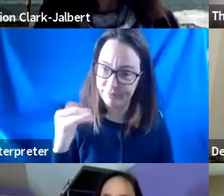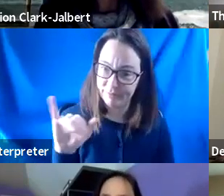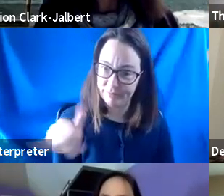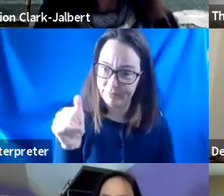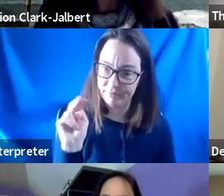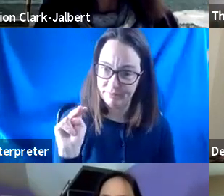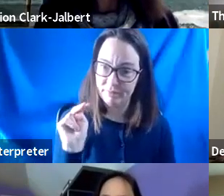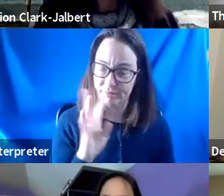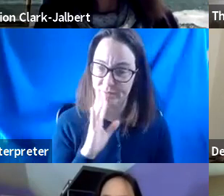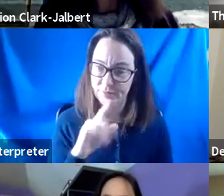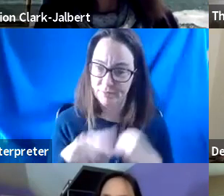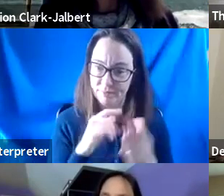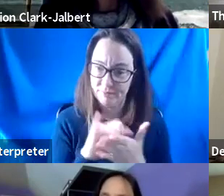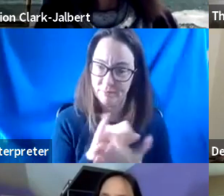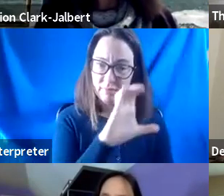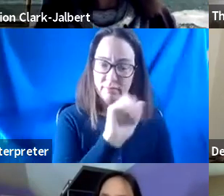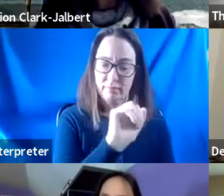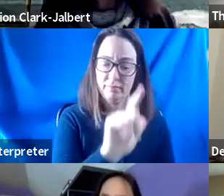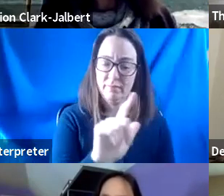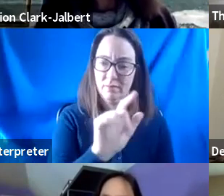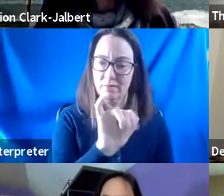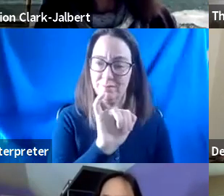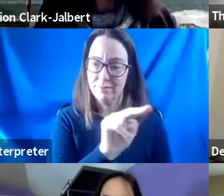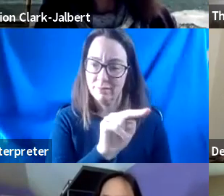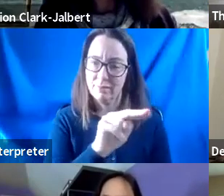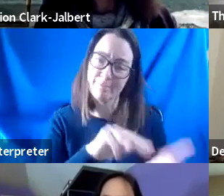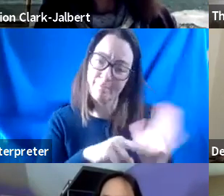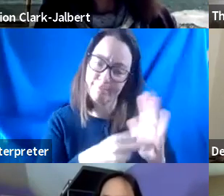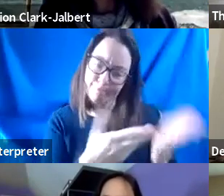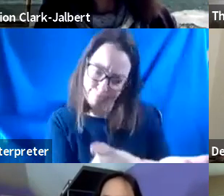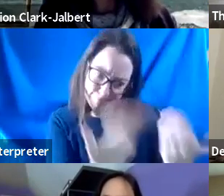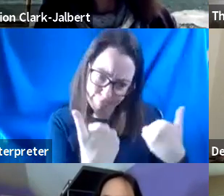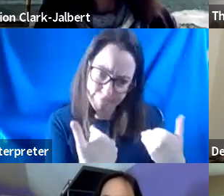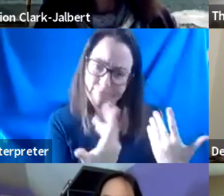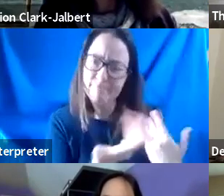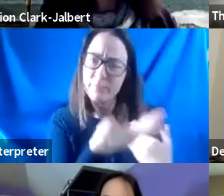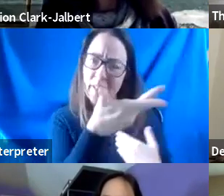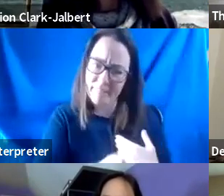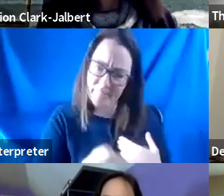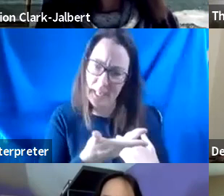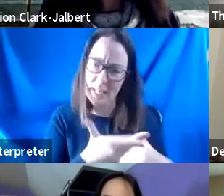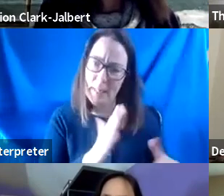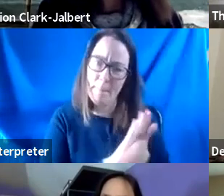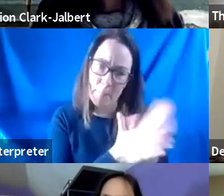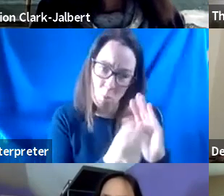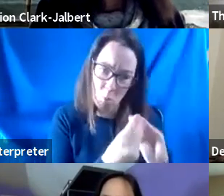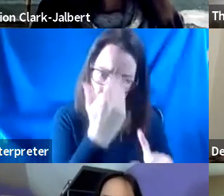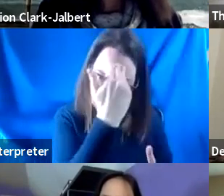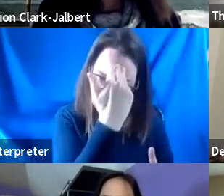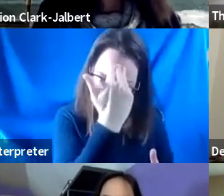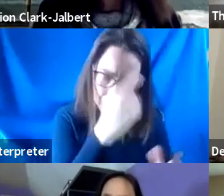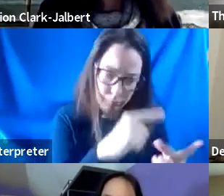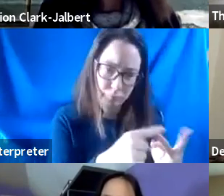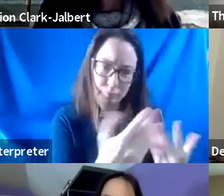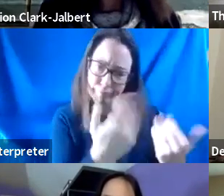calling in is actually inviting somebody to be more aware, to be more compassionate, to be more empathetic, to try to engage in a